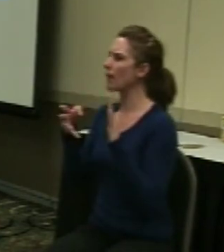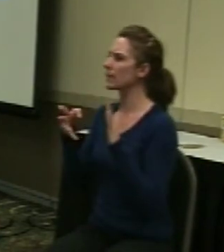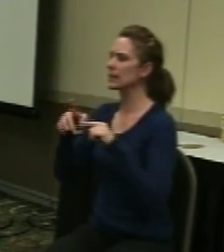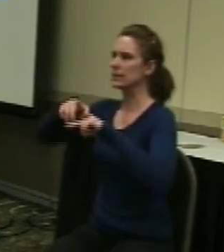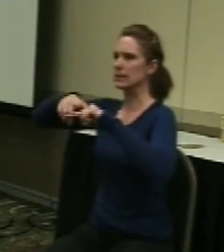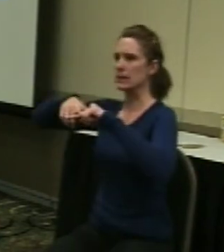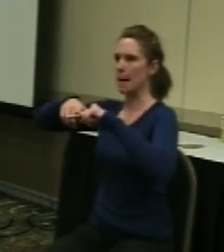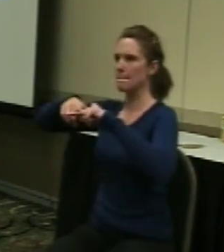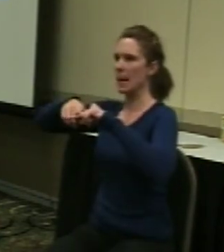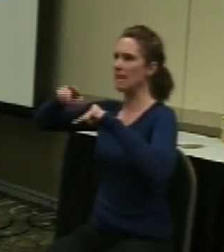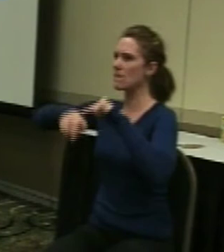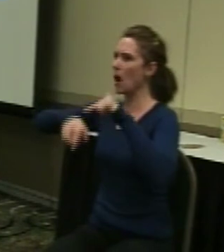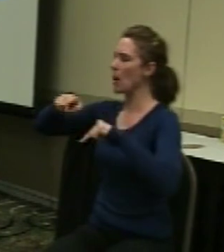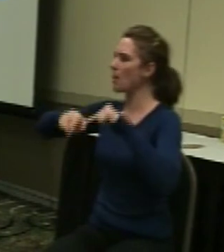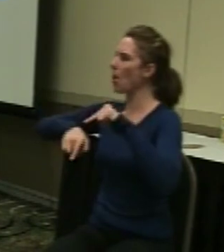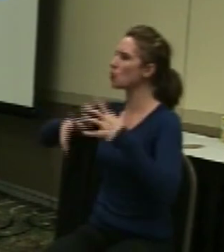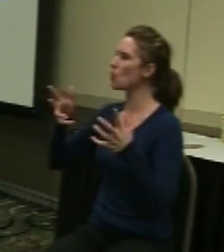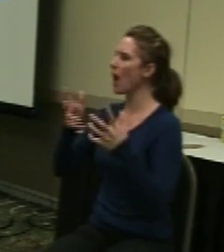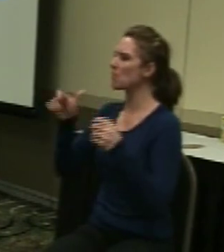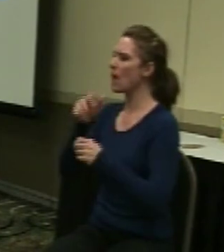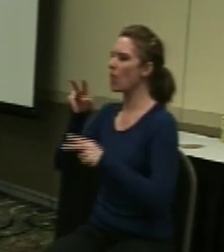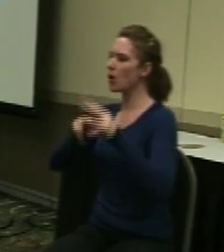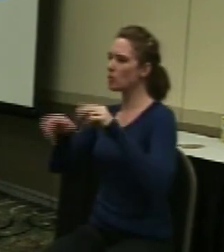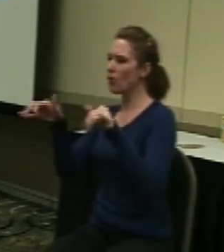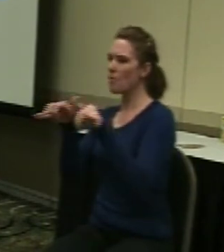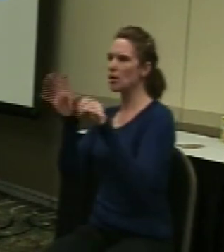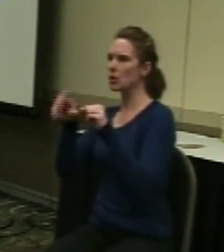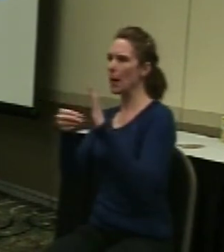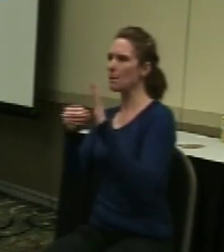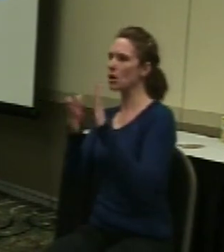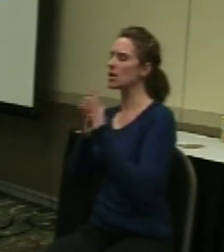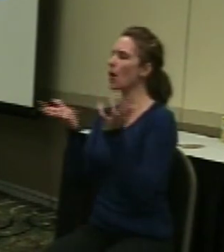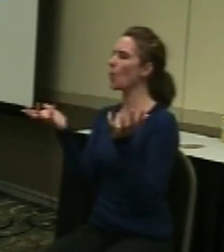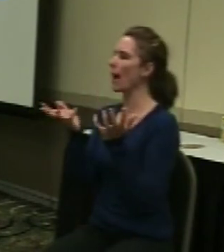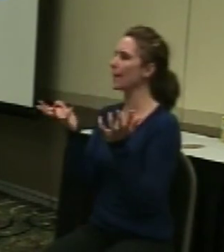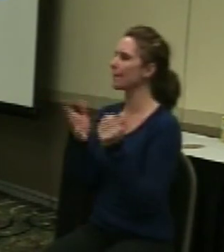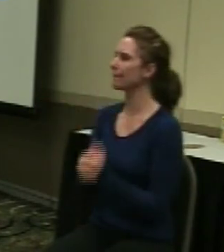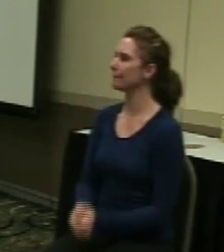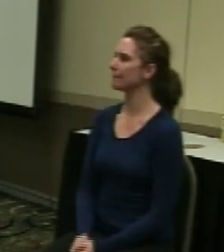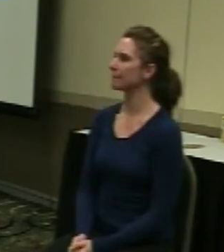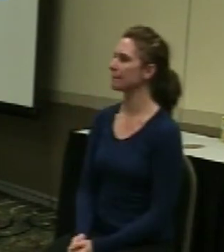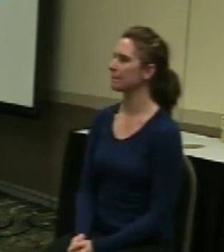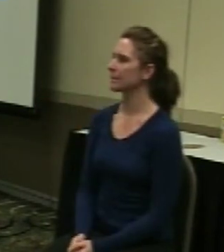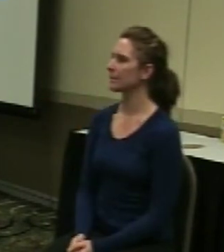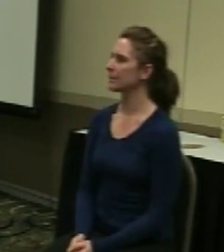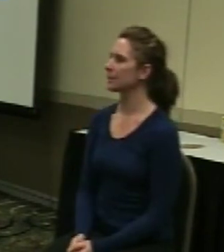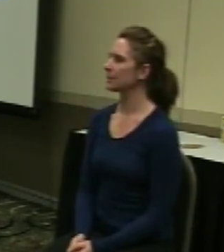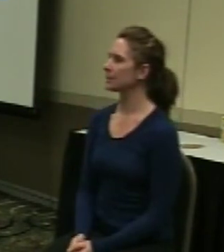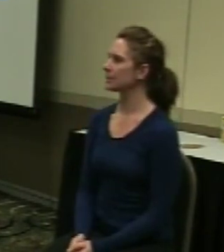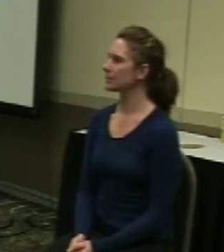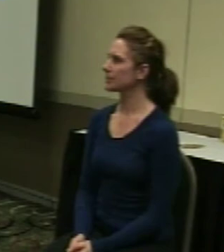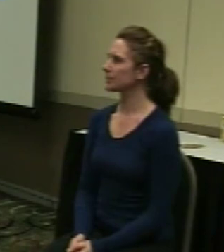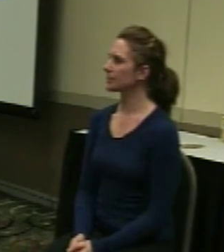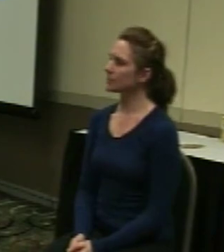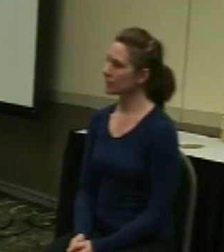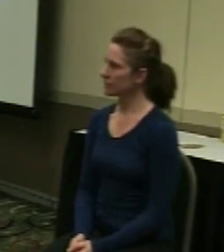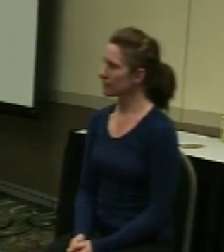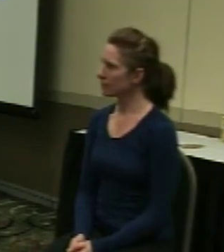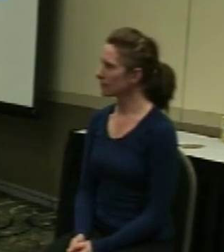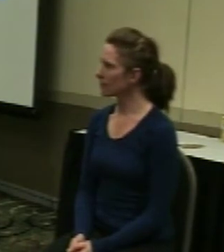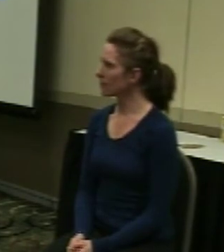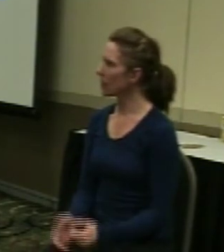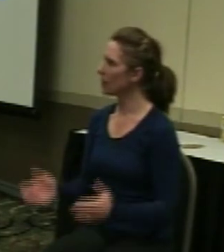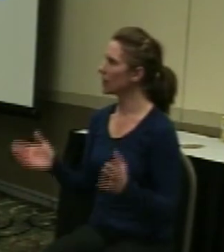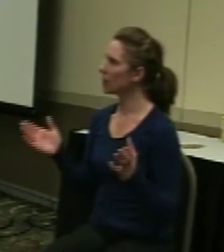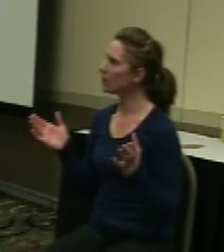dependent variables? What other things might you observe and measure on here and you'd love to see a graph of? Comparing to the peers.